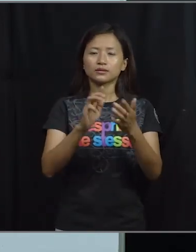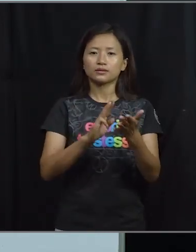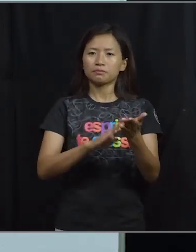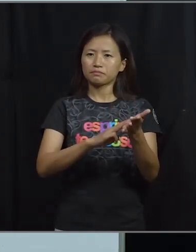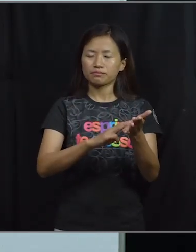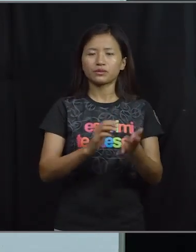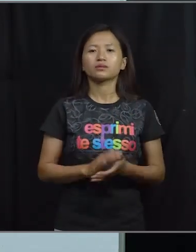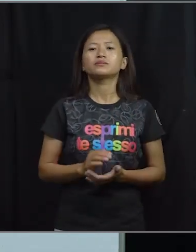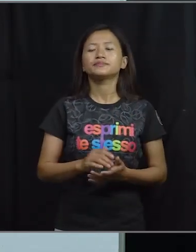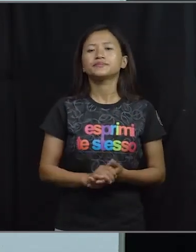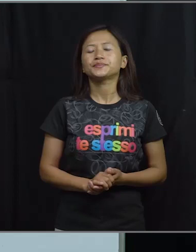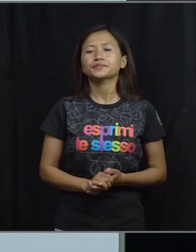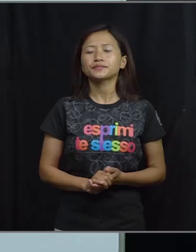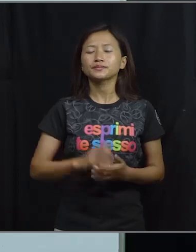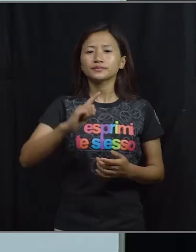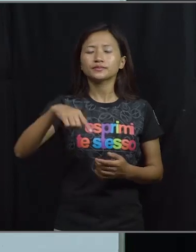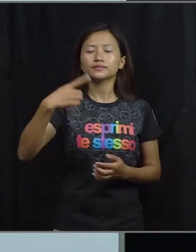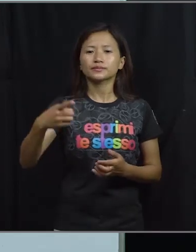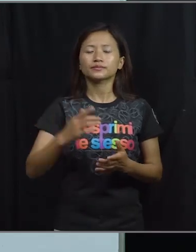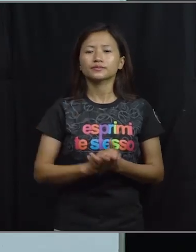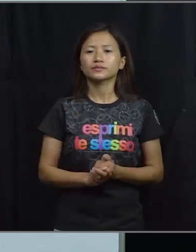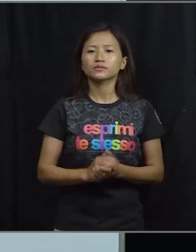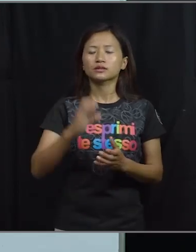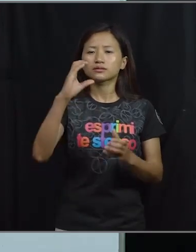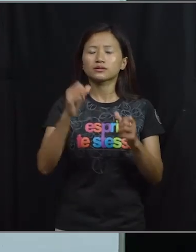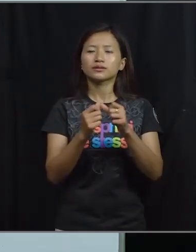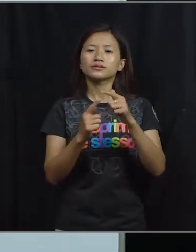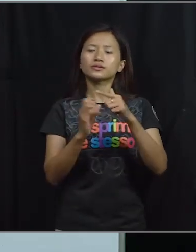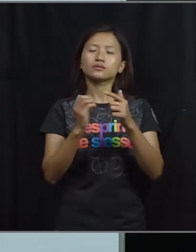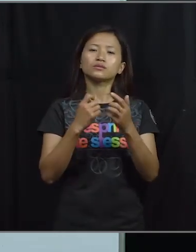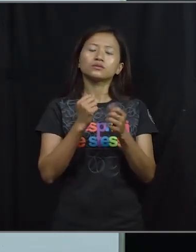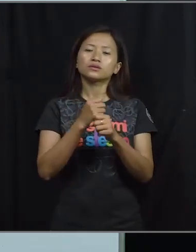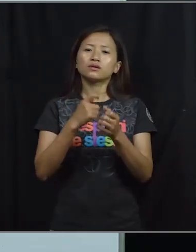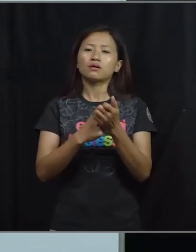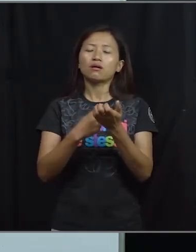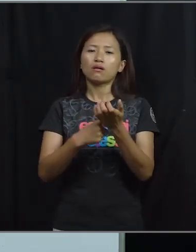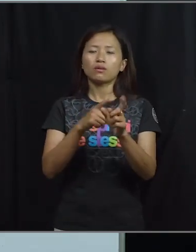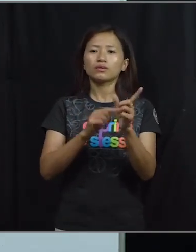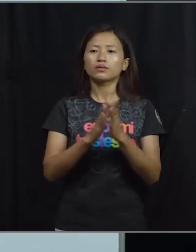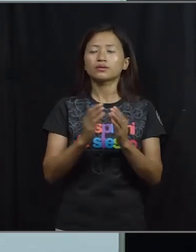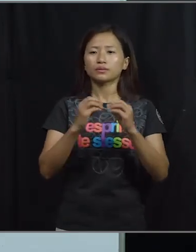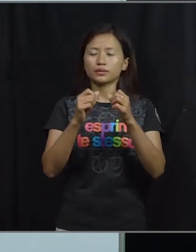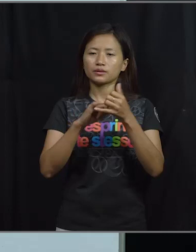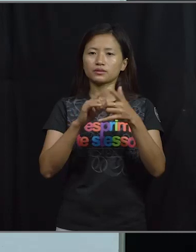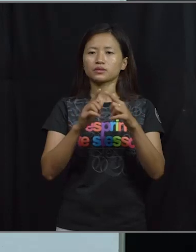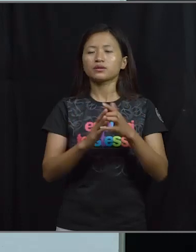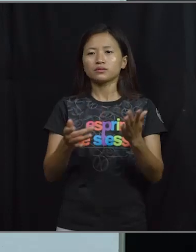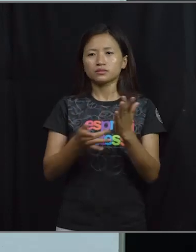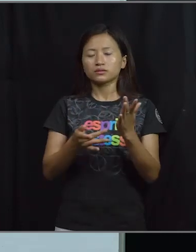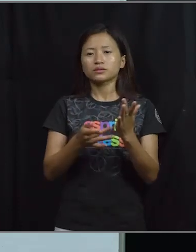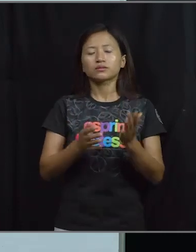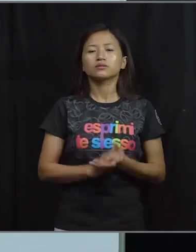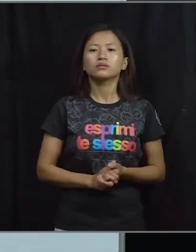million. Let's go to the next category of enterprises, that is based on technology.